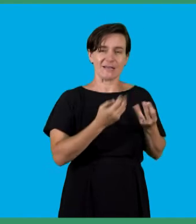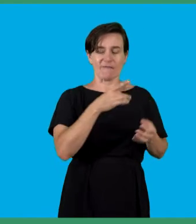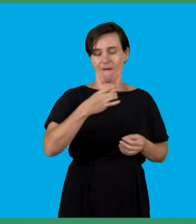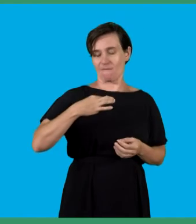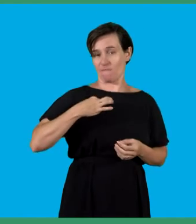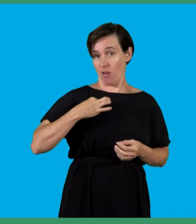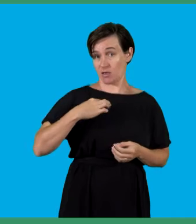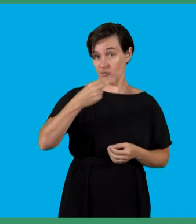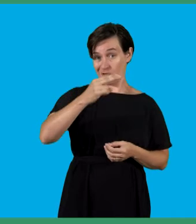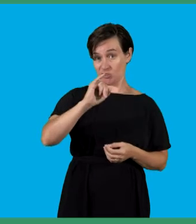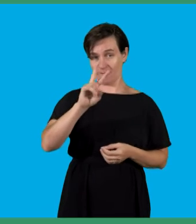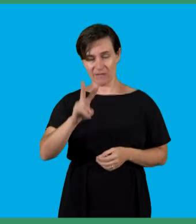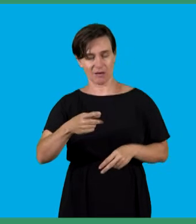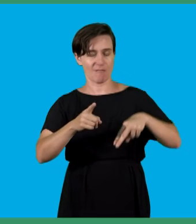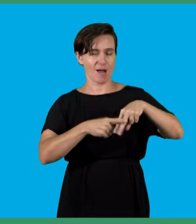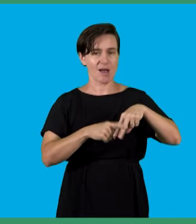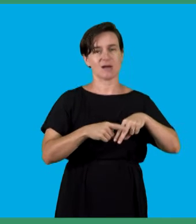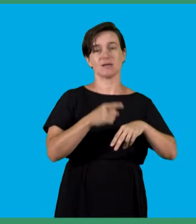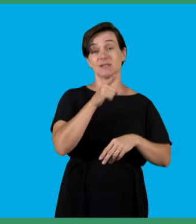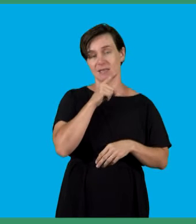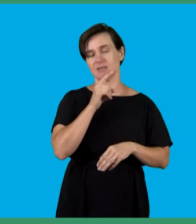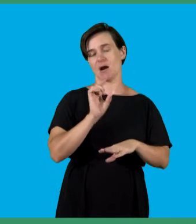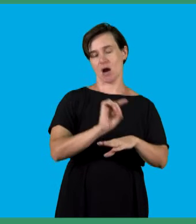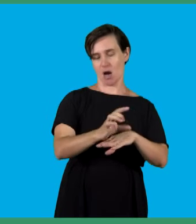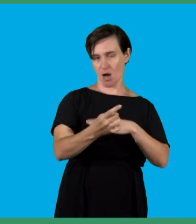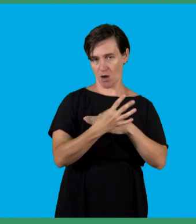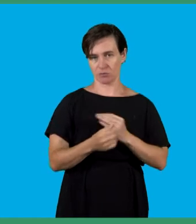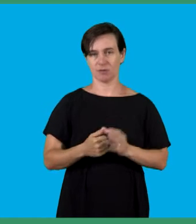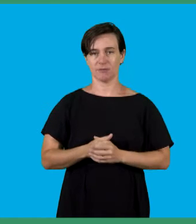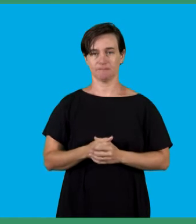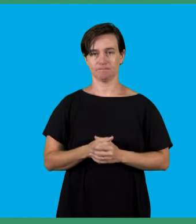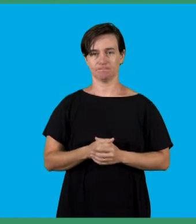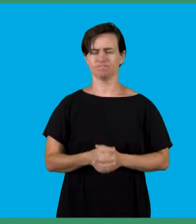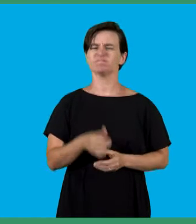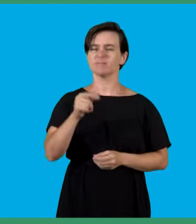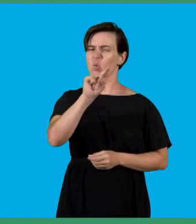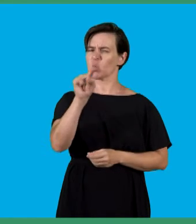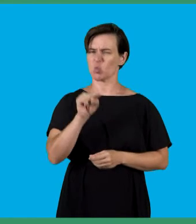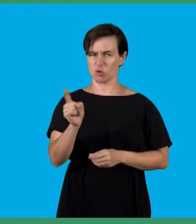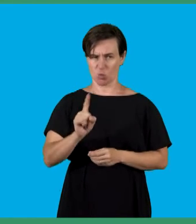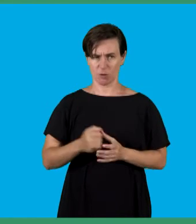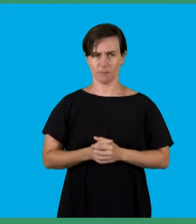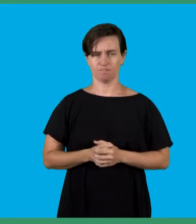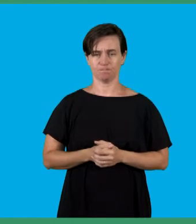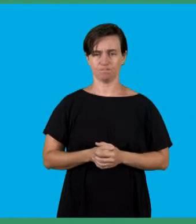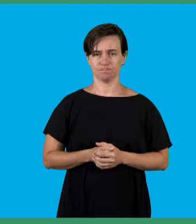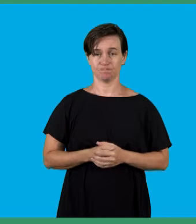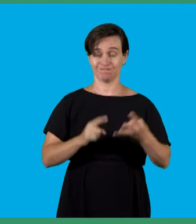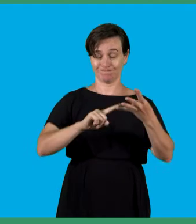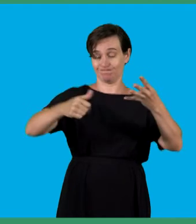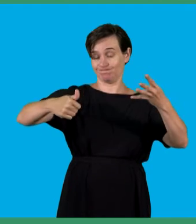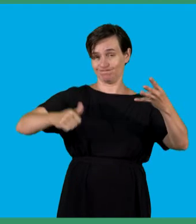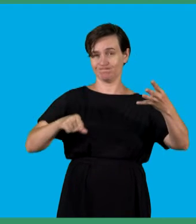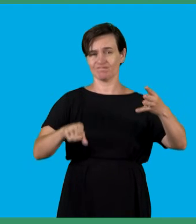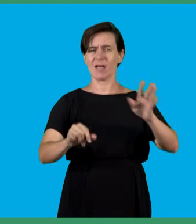HIV or AIDS testing and counseling in the workplace. Now let us look at the question. It says